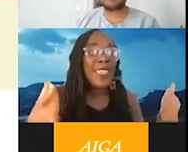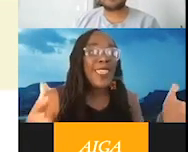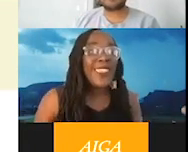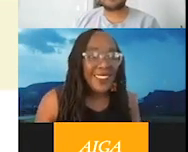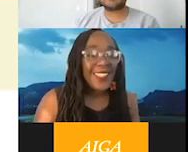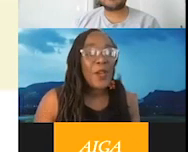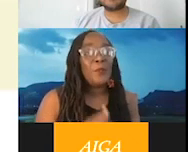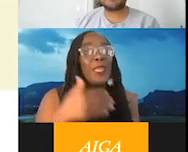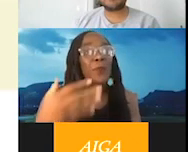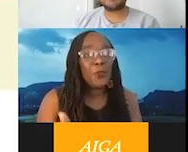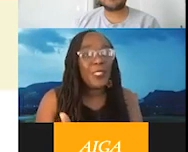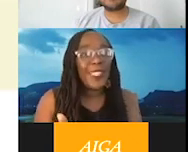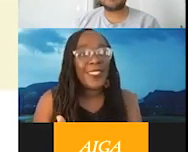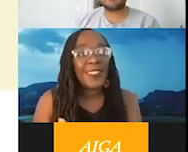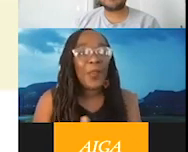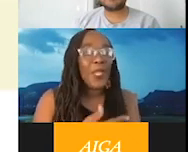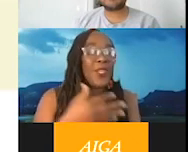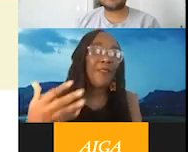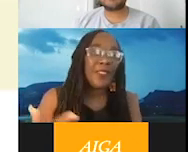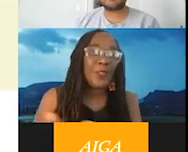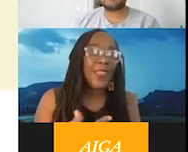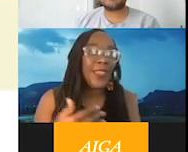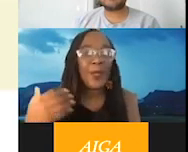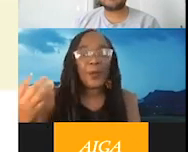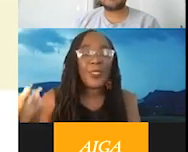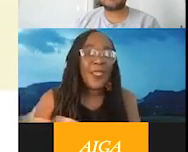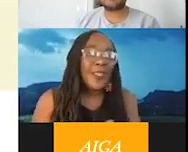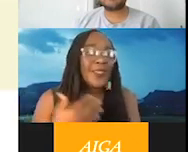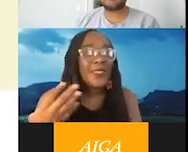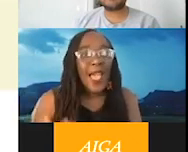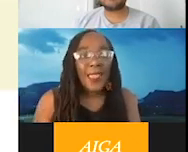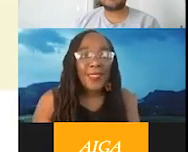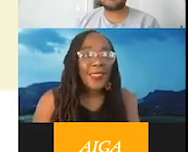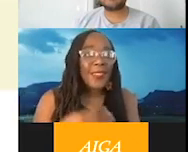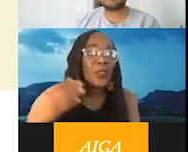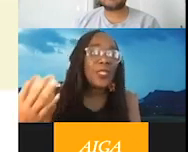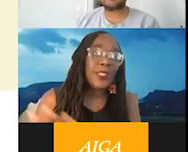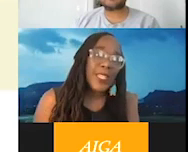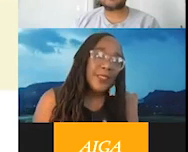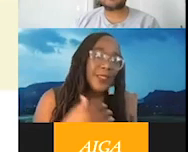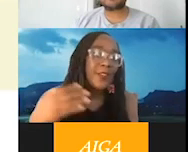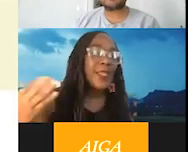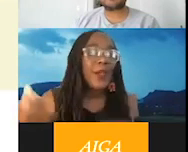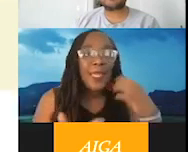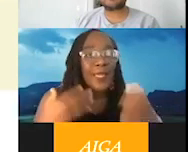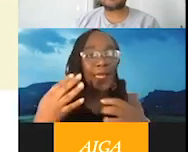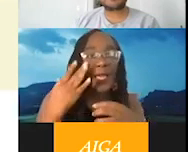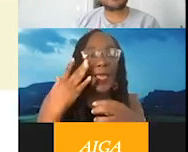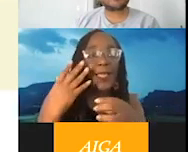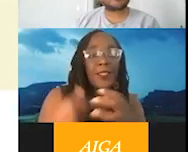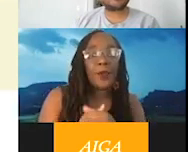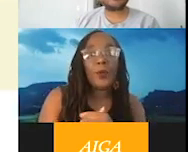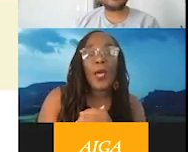to make things and how to make beautiful things. And we were never talking about society or critical race theory or anything like